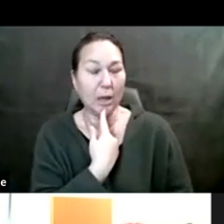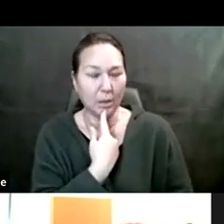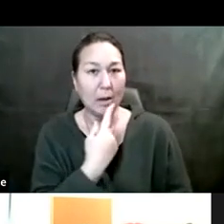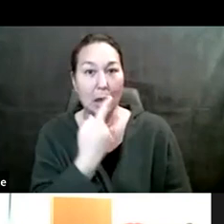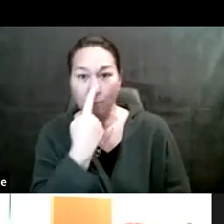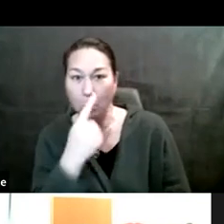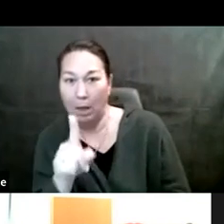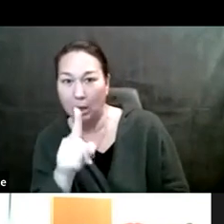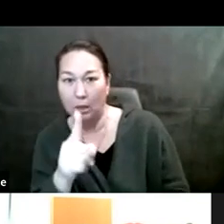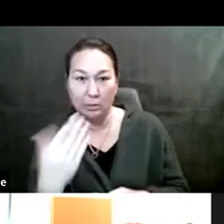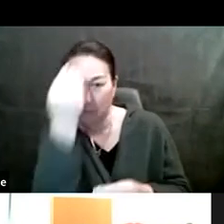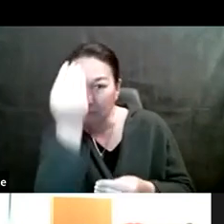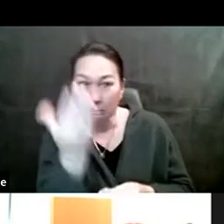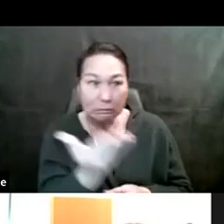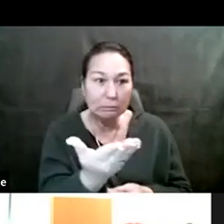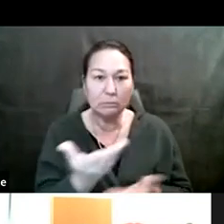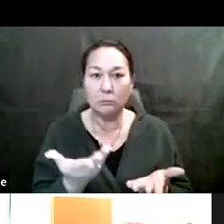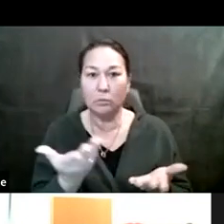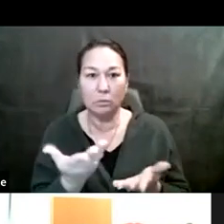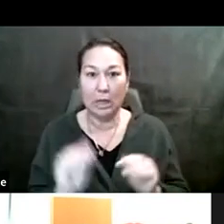to confirm or clarify